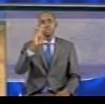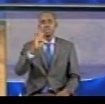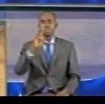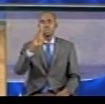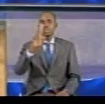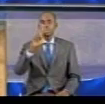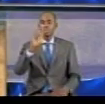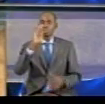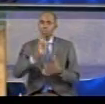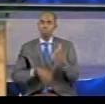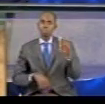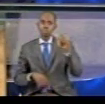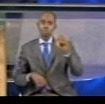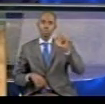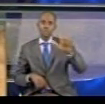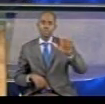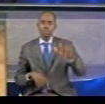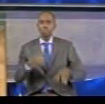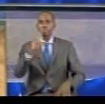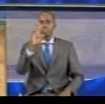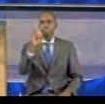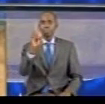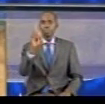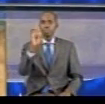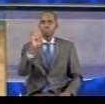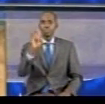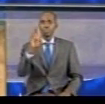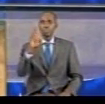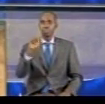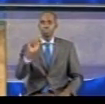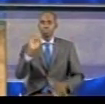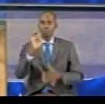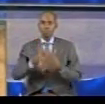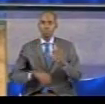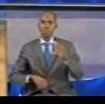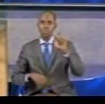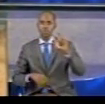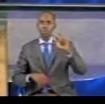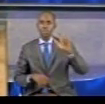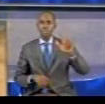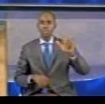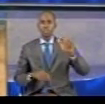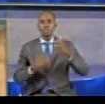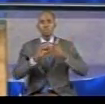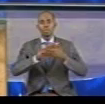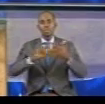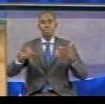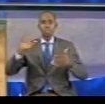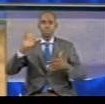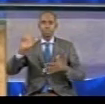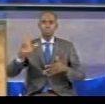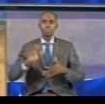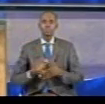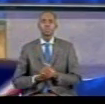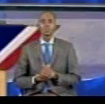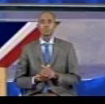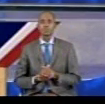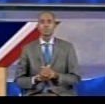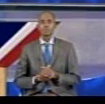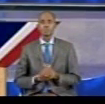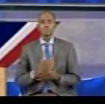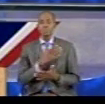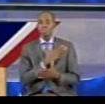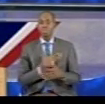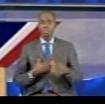23. Deuteronomy 23, I'm reading here from verse 3. An